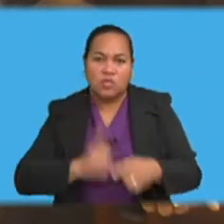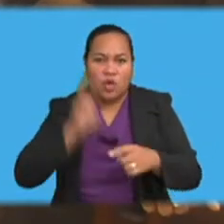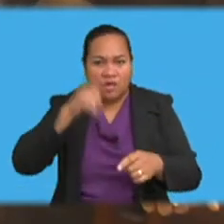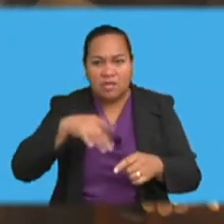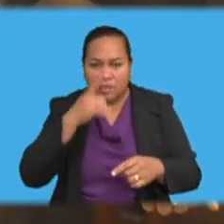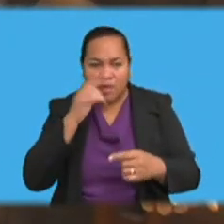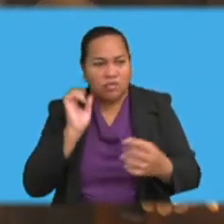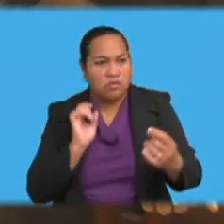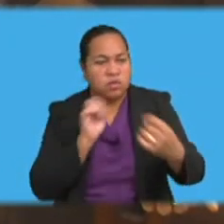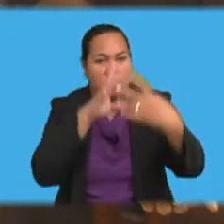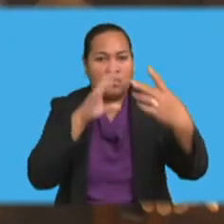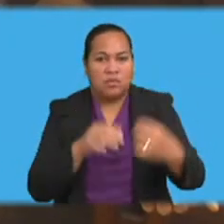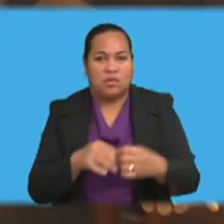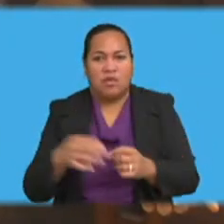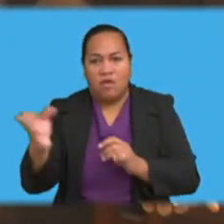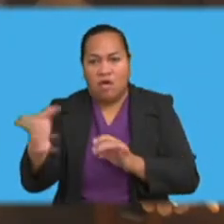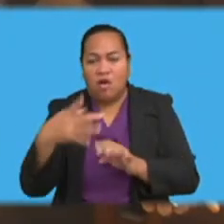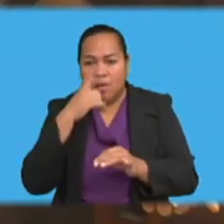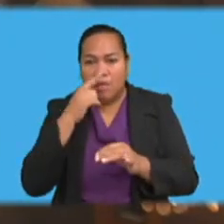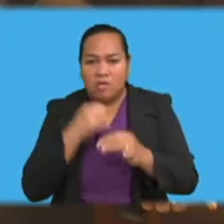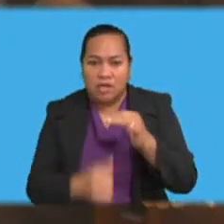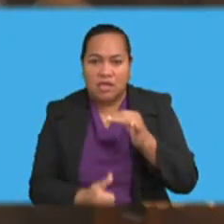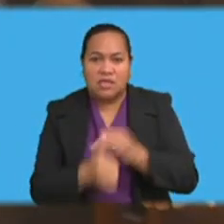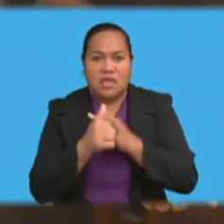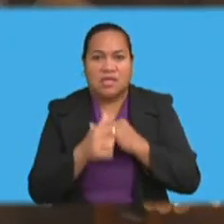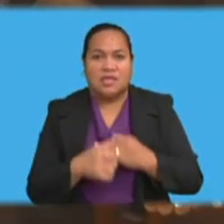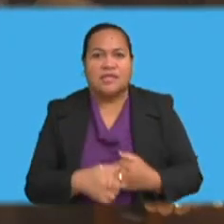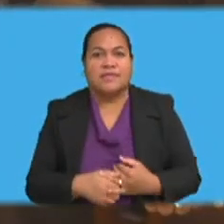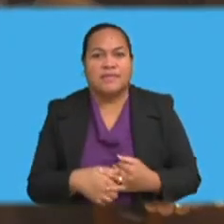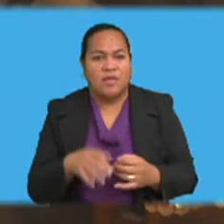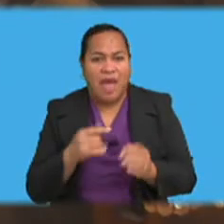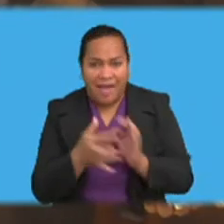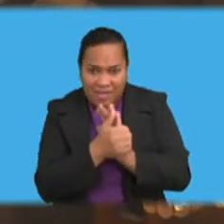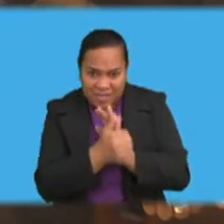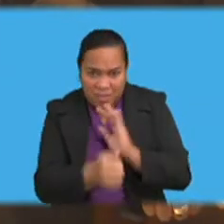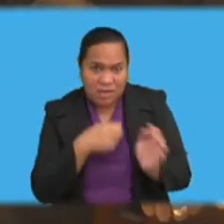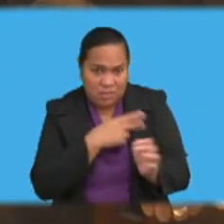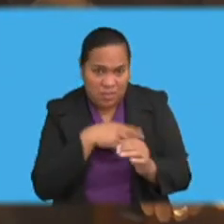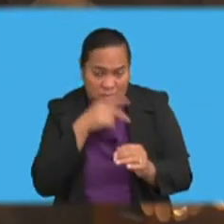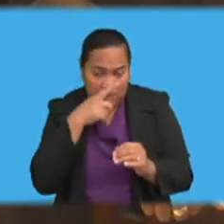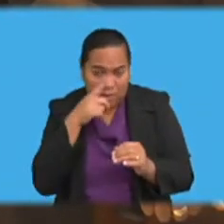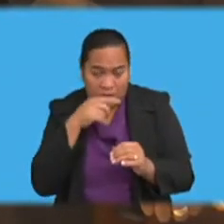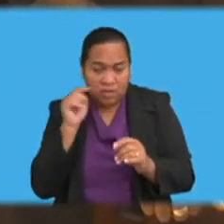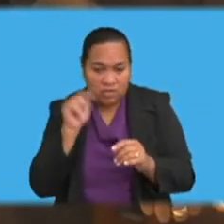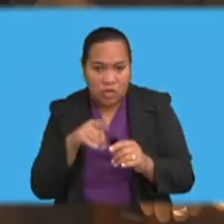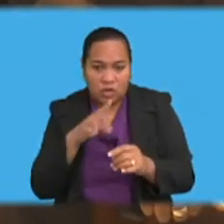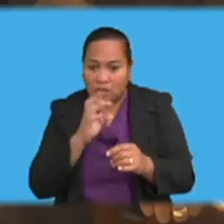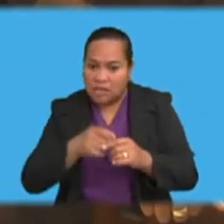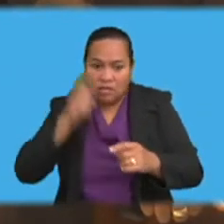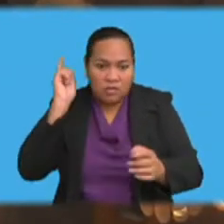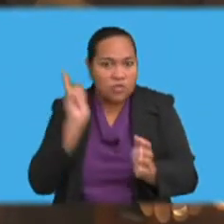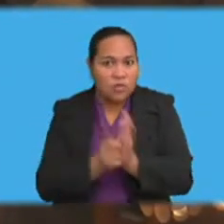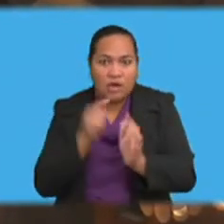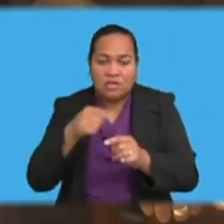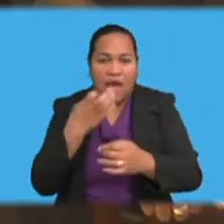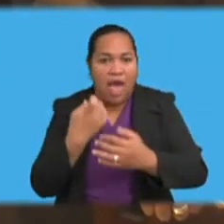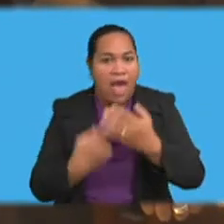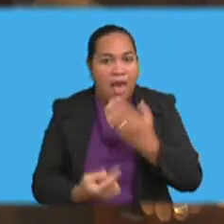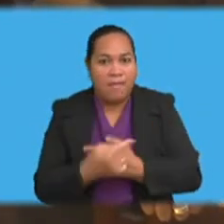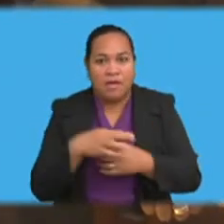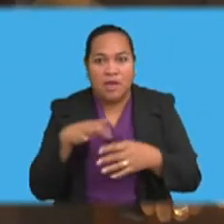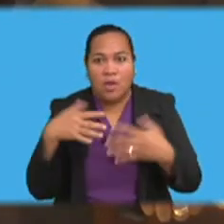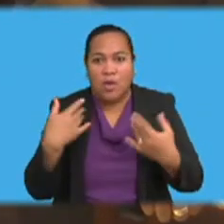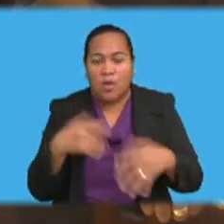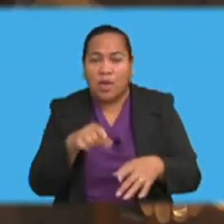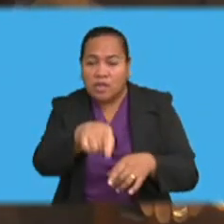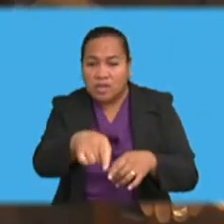schedules ever seen. Our rollout has been hailed by industry experts as one of the quickest that has ever happened anywhere, where within a space of